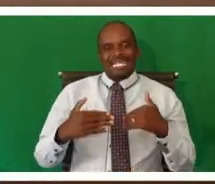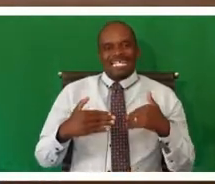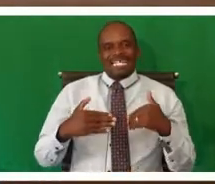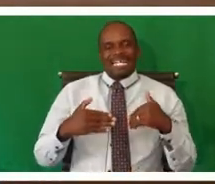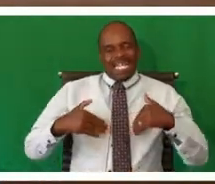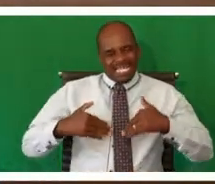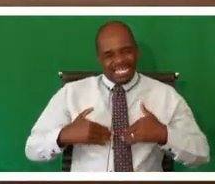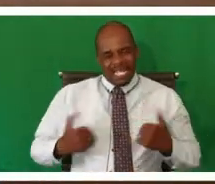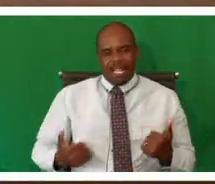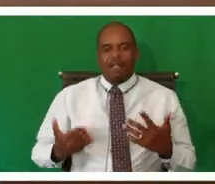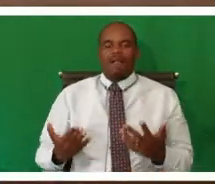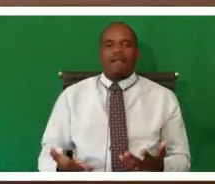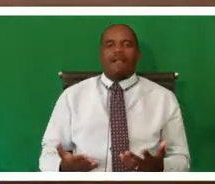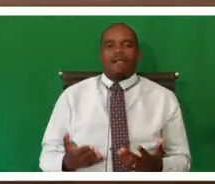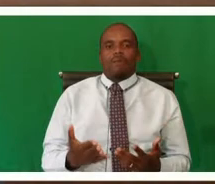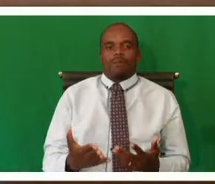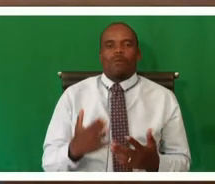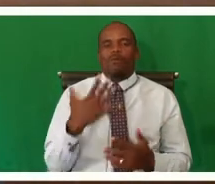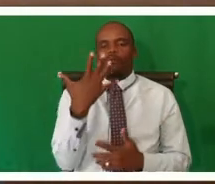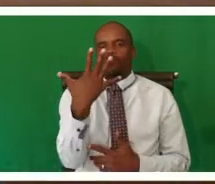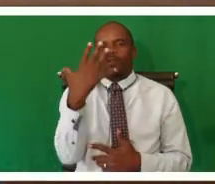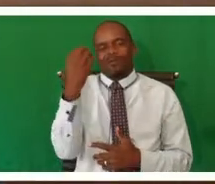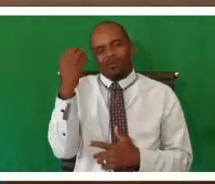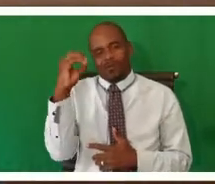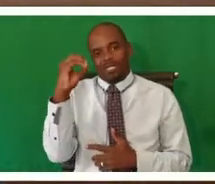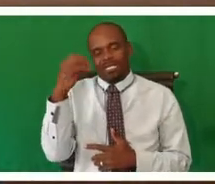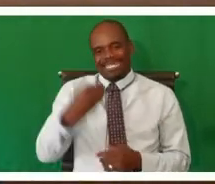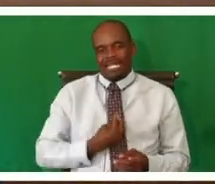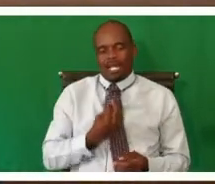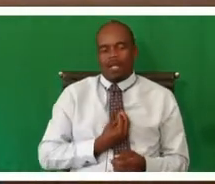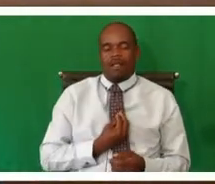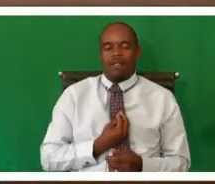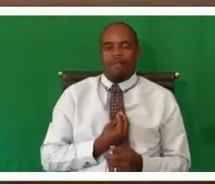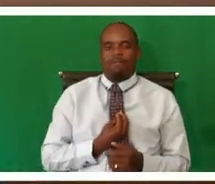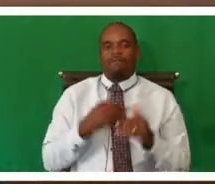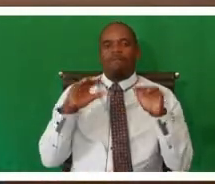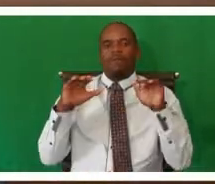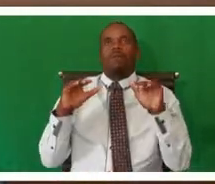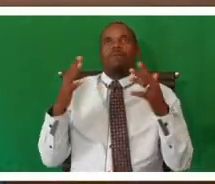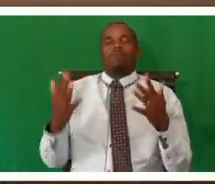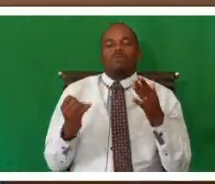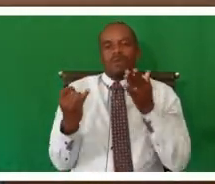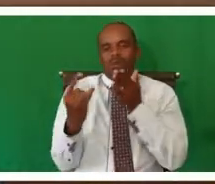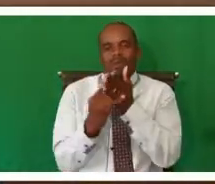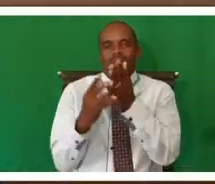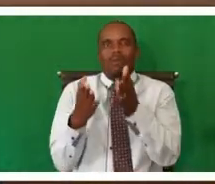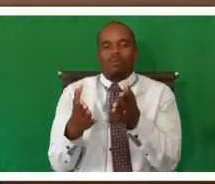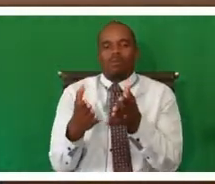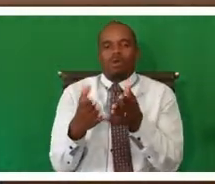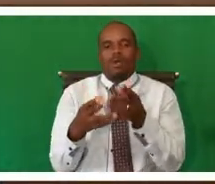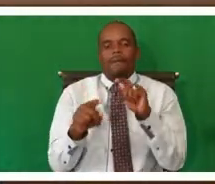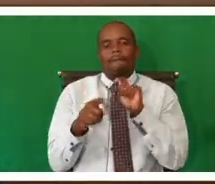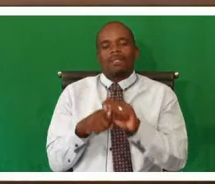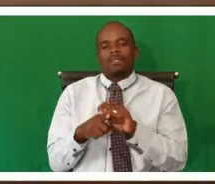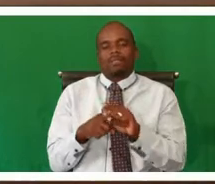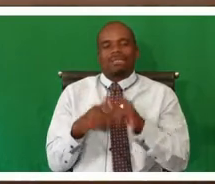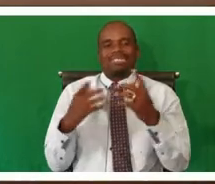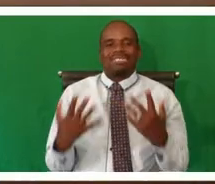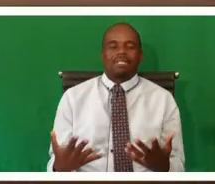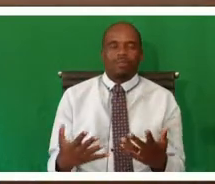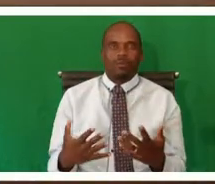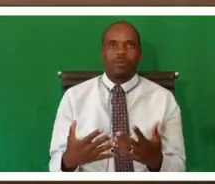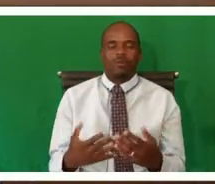for 50 young people together with the Transport Education and Training Authority. These